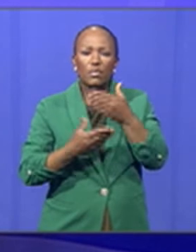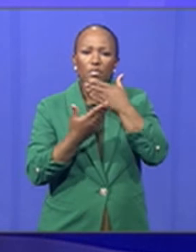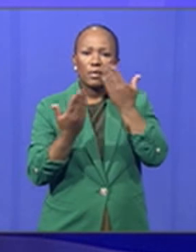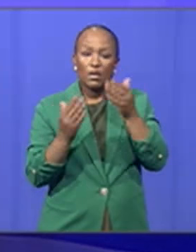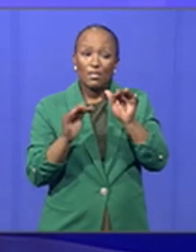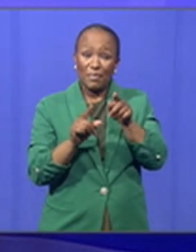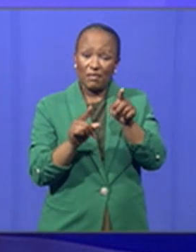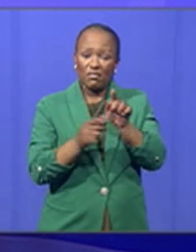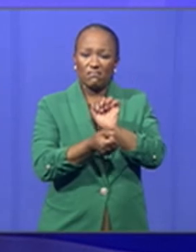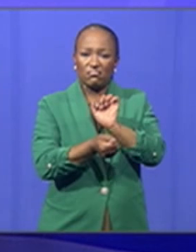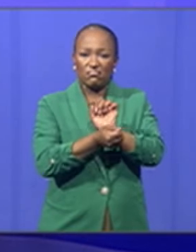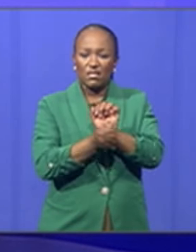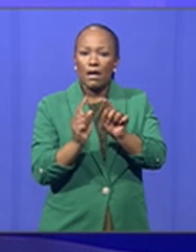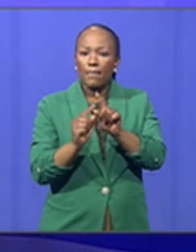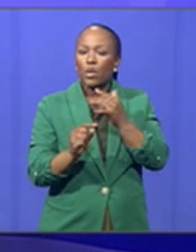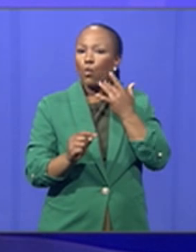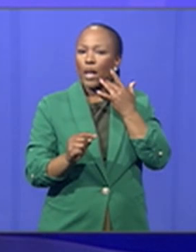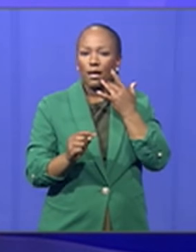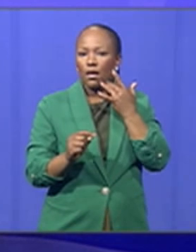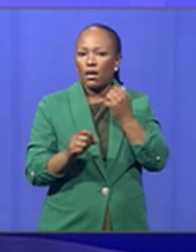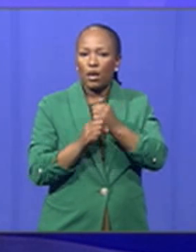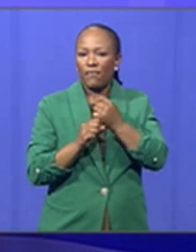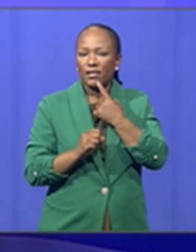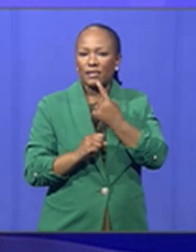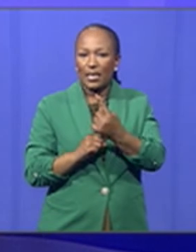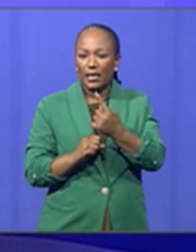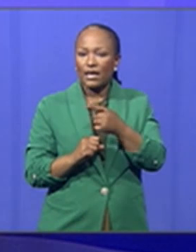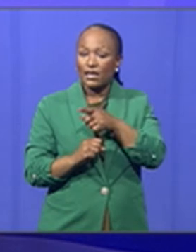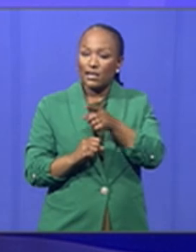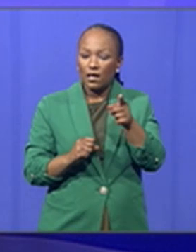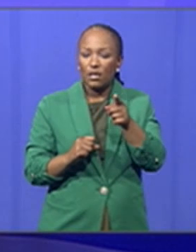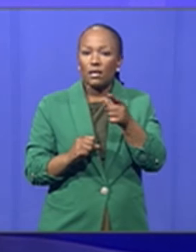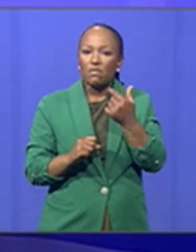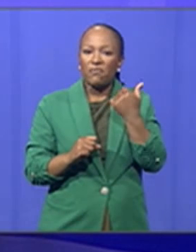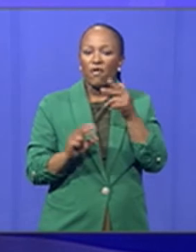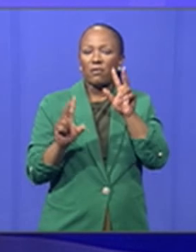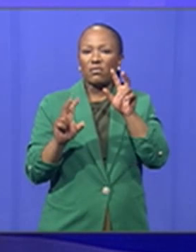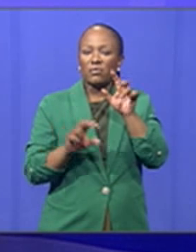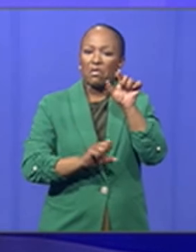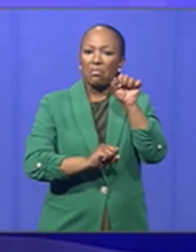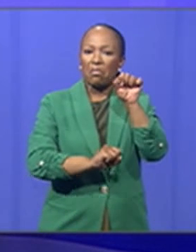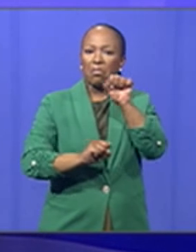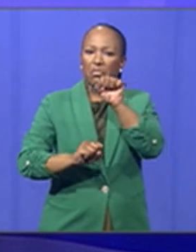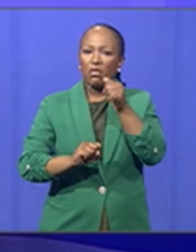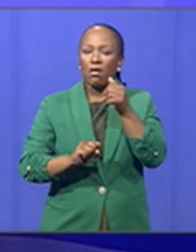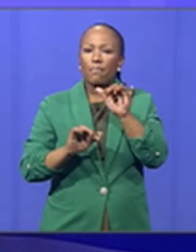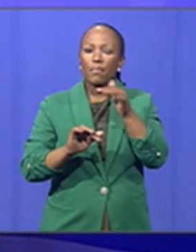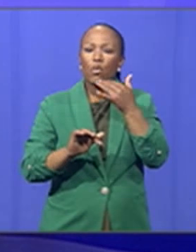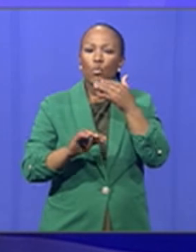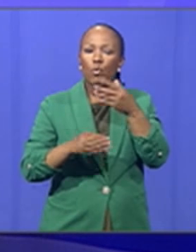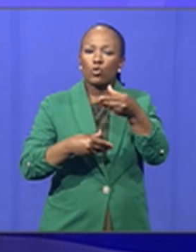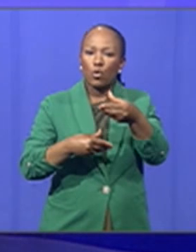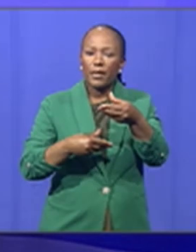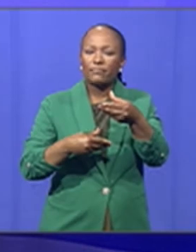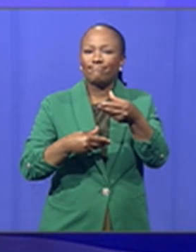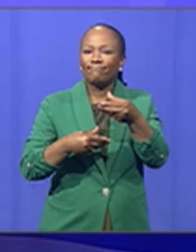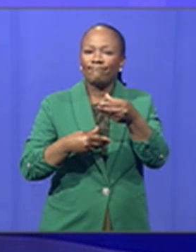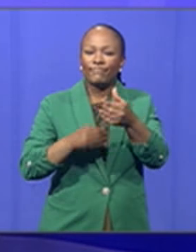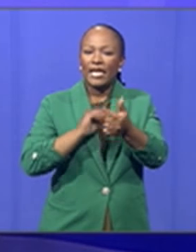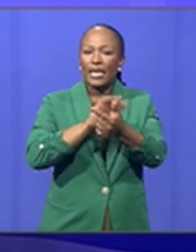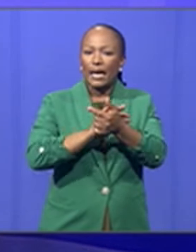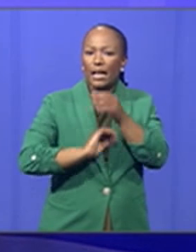gore seo se tla phethagalaneng. Naga e temogetše megwanto ya go ba kgatlhanong le bafaladi bao ba senago mangwalo ka nageng. Mopresidente o araba dipotšišo go